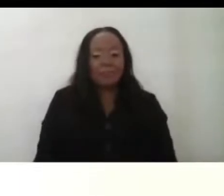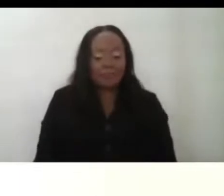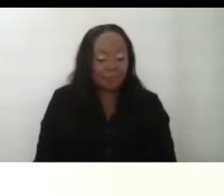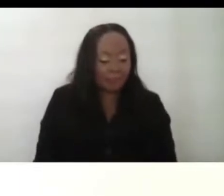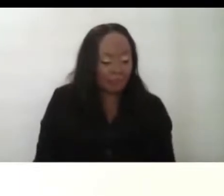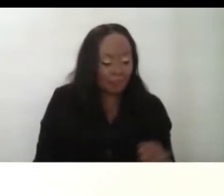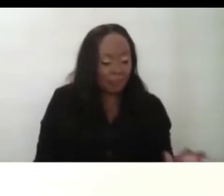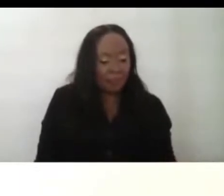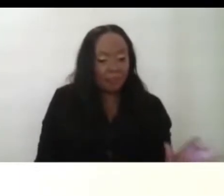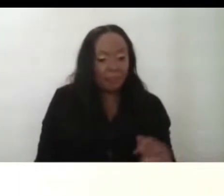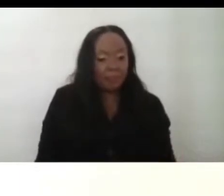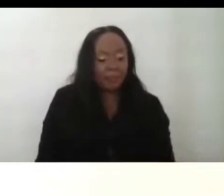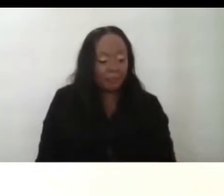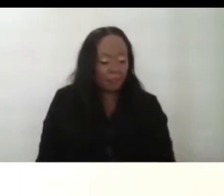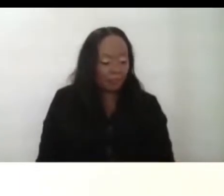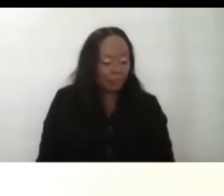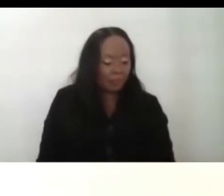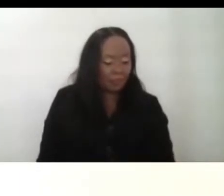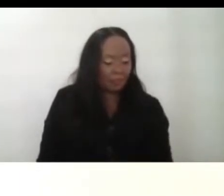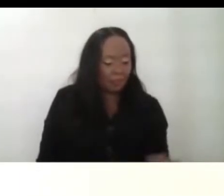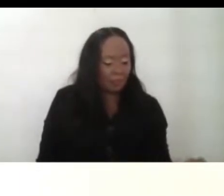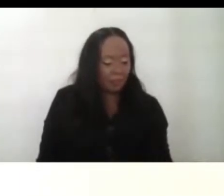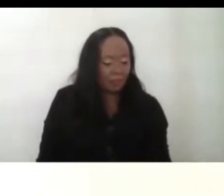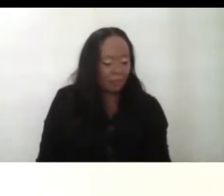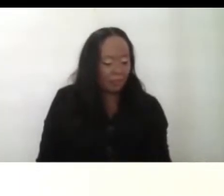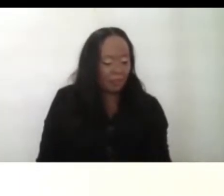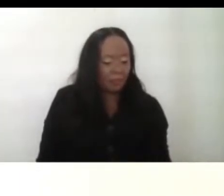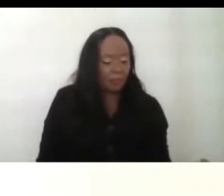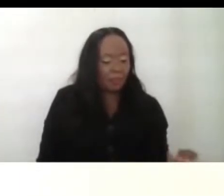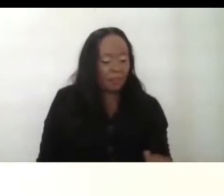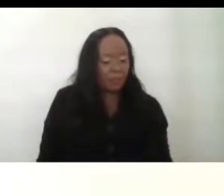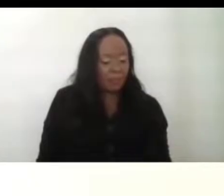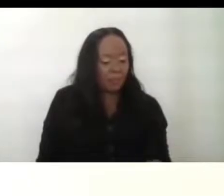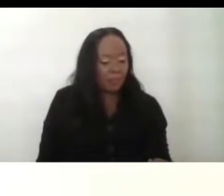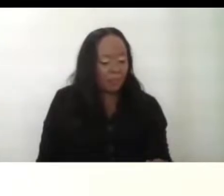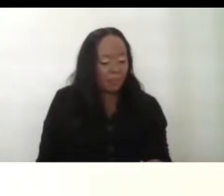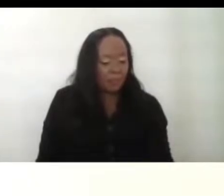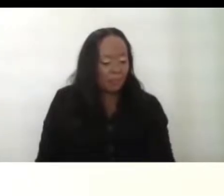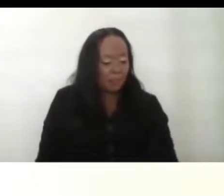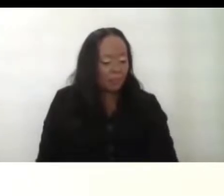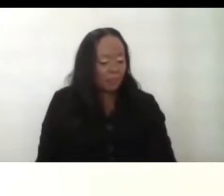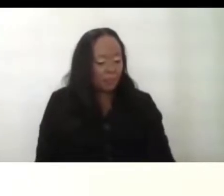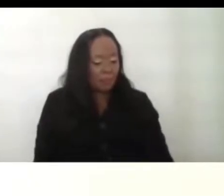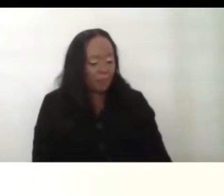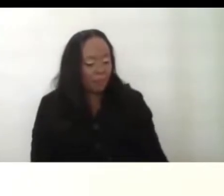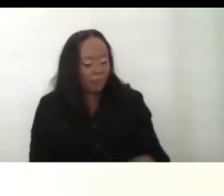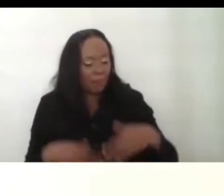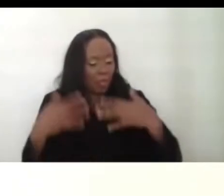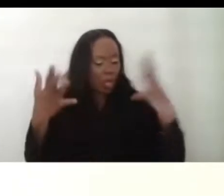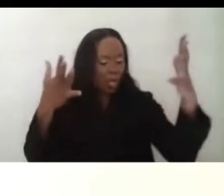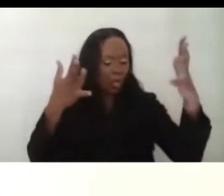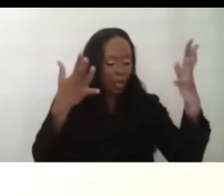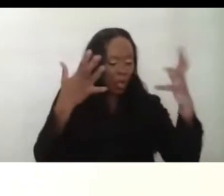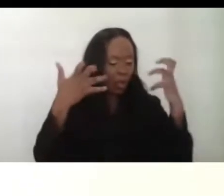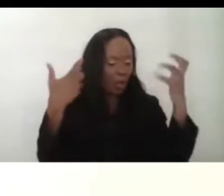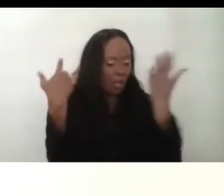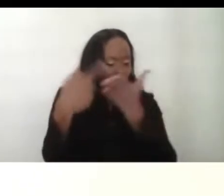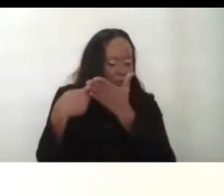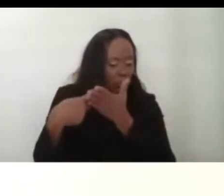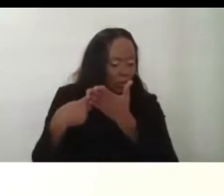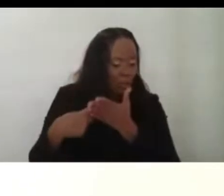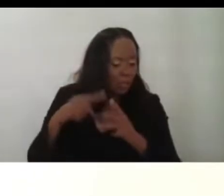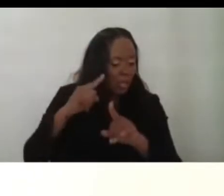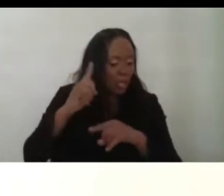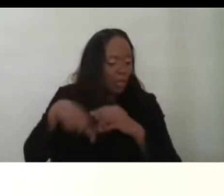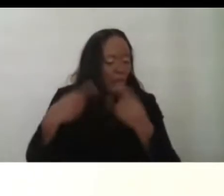Basically, to start off, before we talk into the prognosis, what we expect 2025, it's always good to have a look back at what happened in the past so